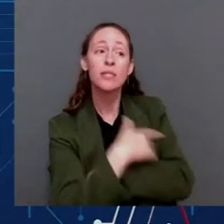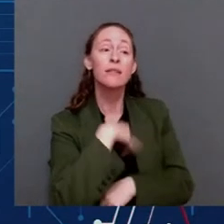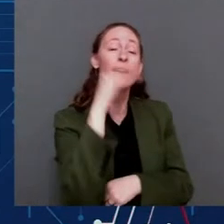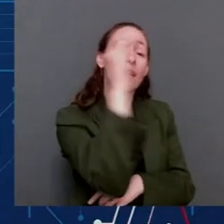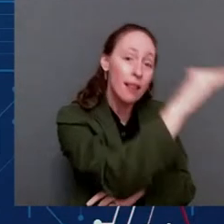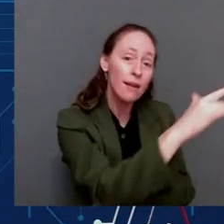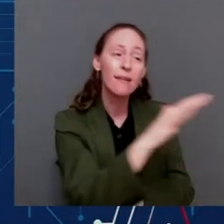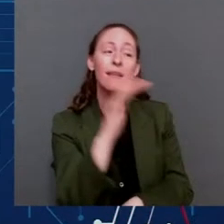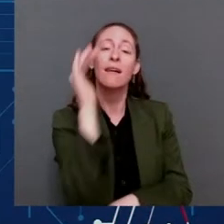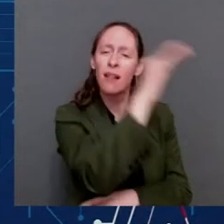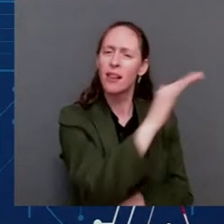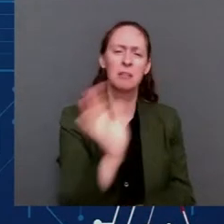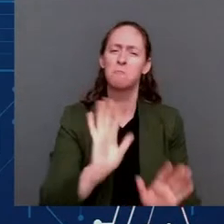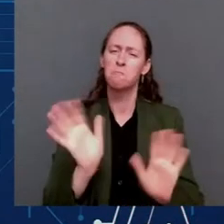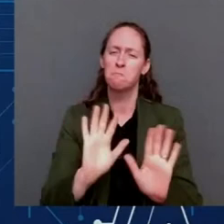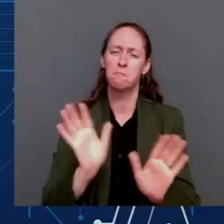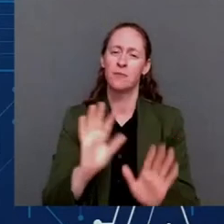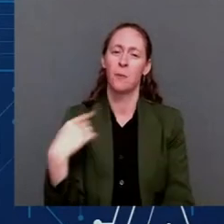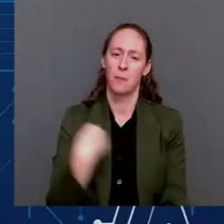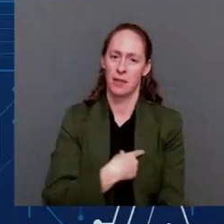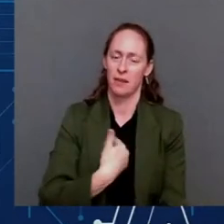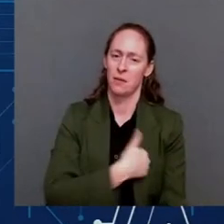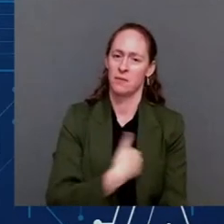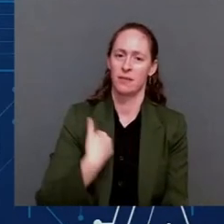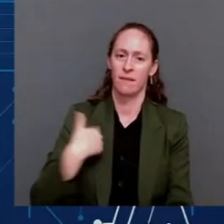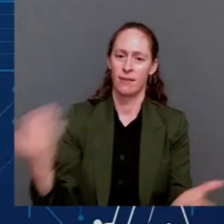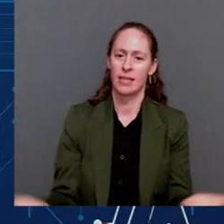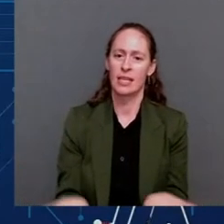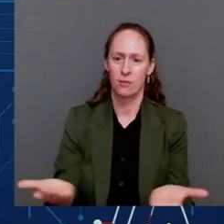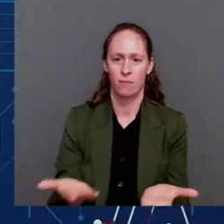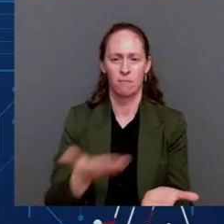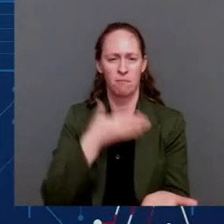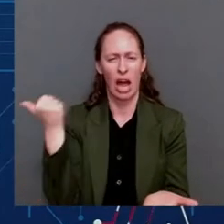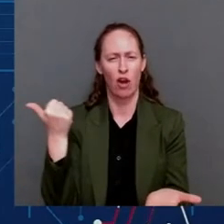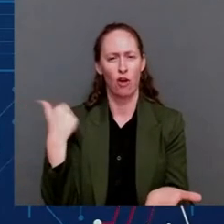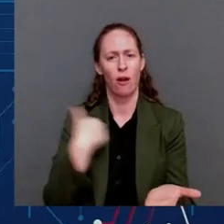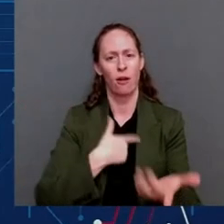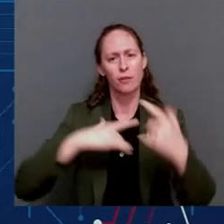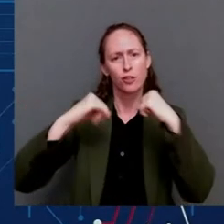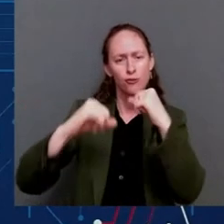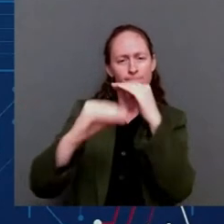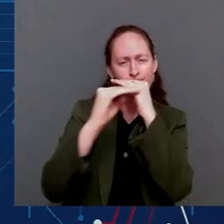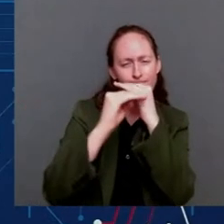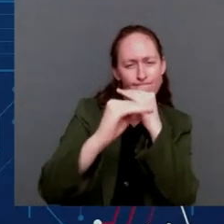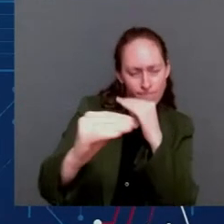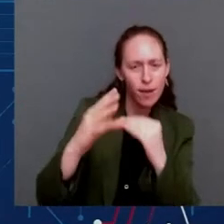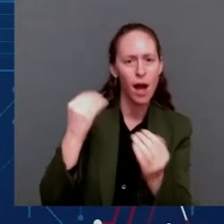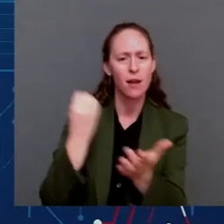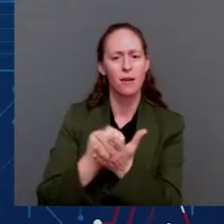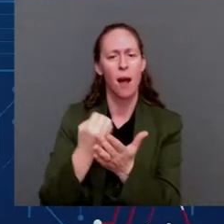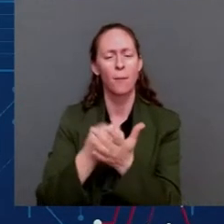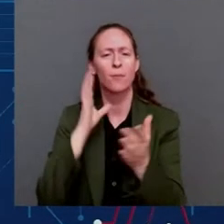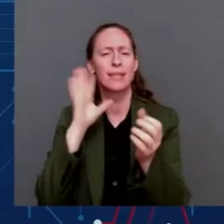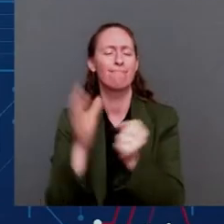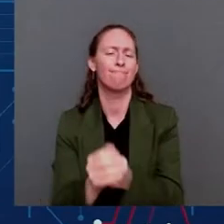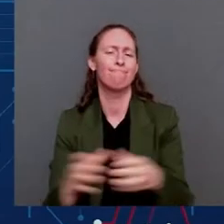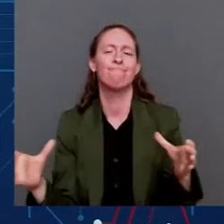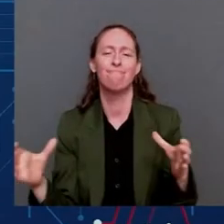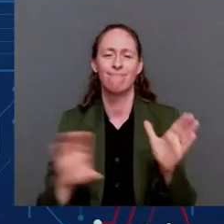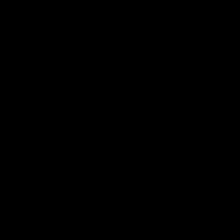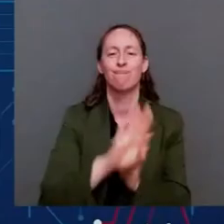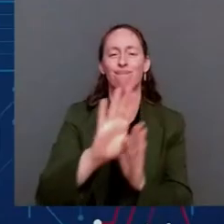homeland security, as well as our economic security. And that's what this bill does. This bill makes investments and